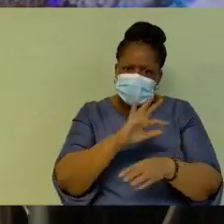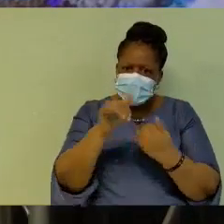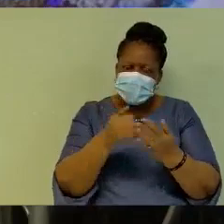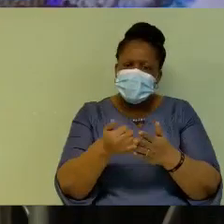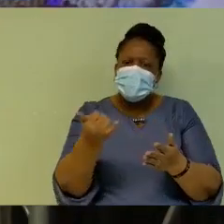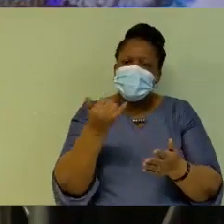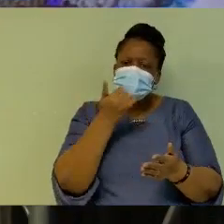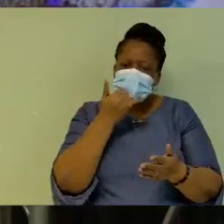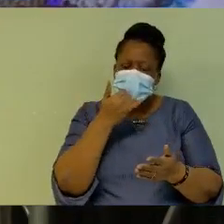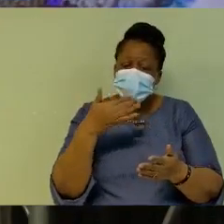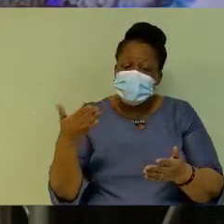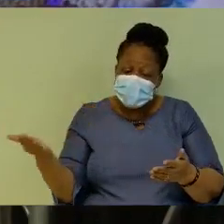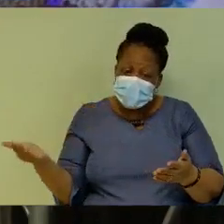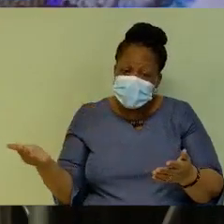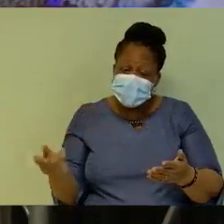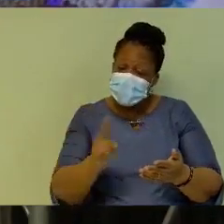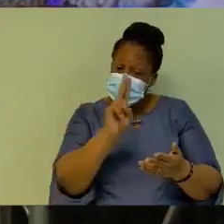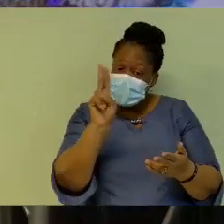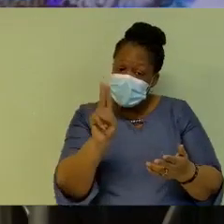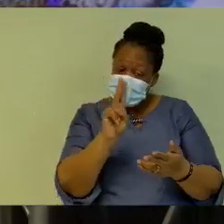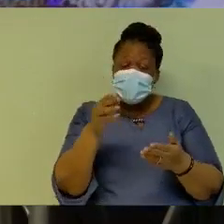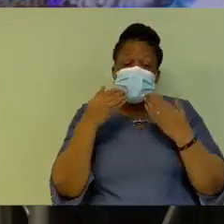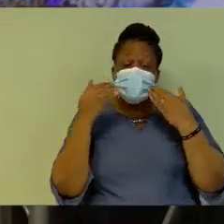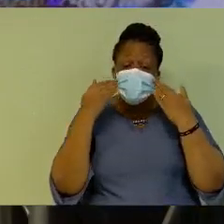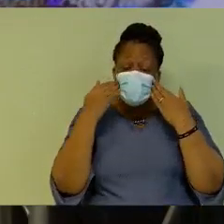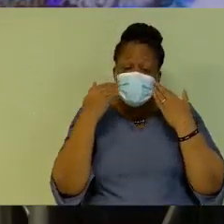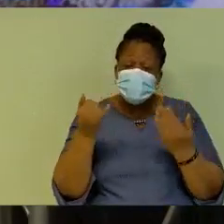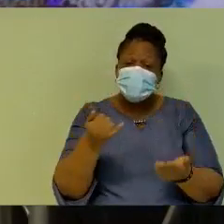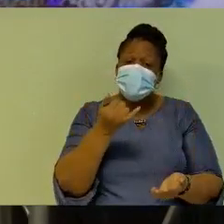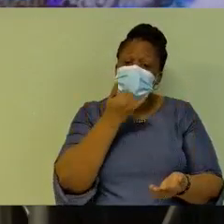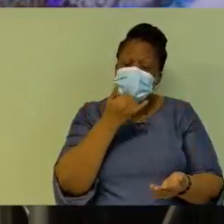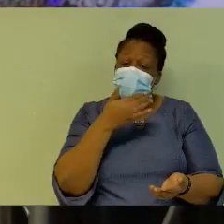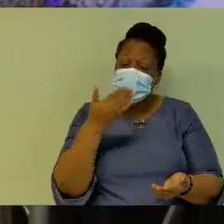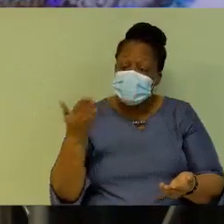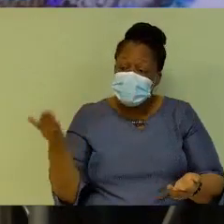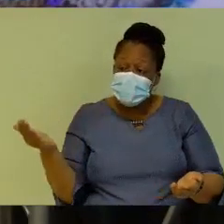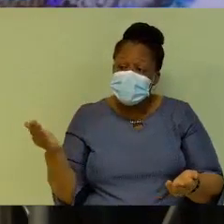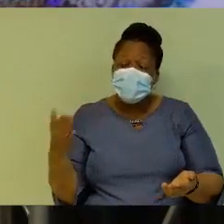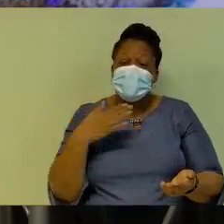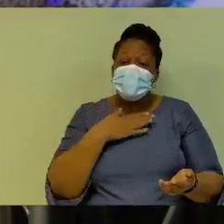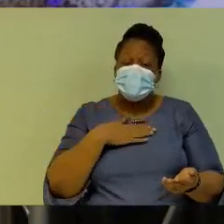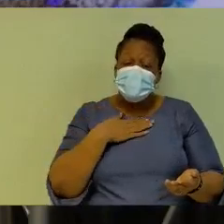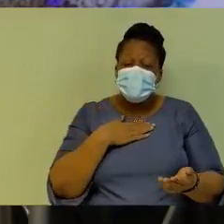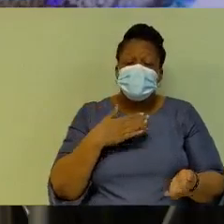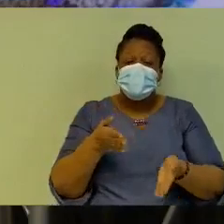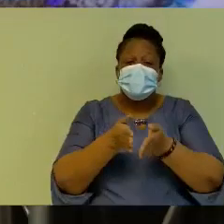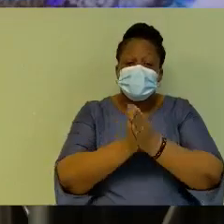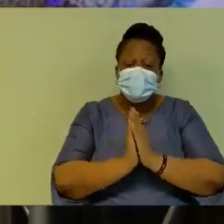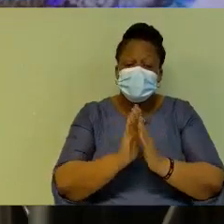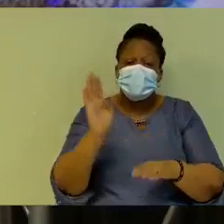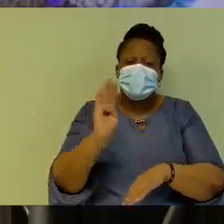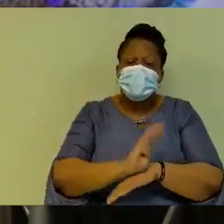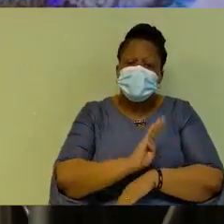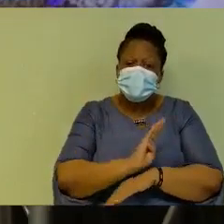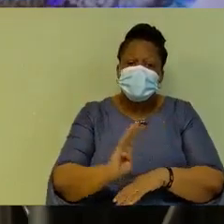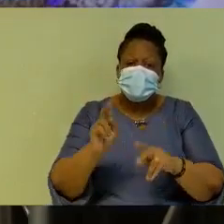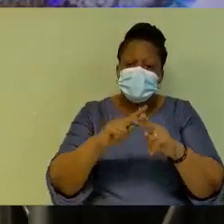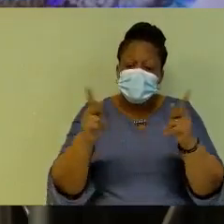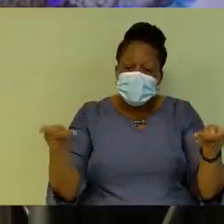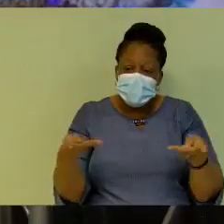using the mask for that purpose. And we are at the same time imploring our business community in particular, but everyone in